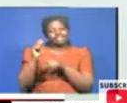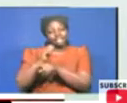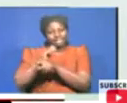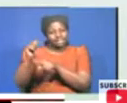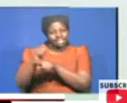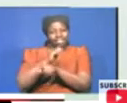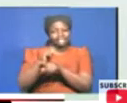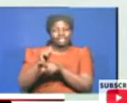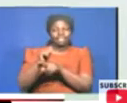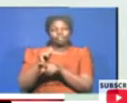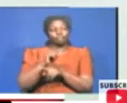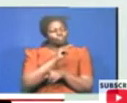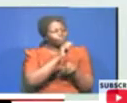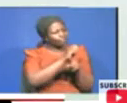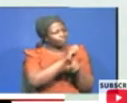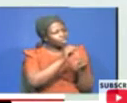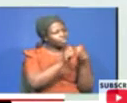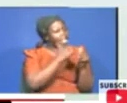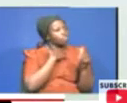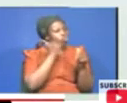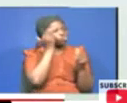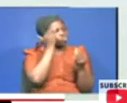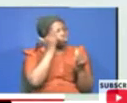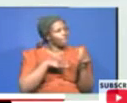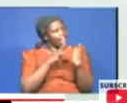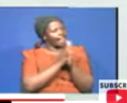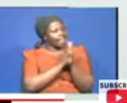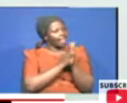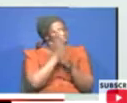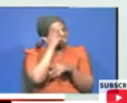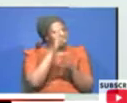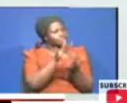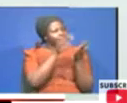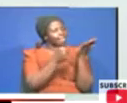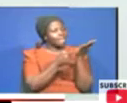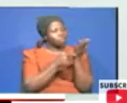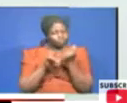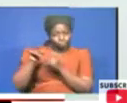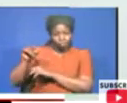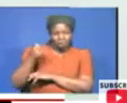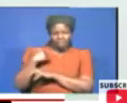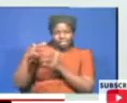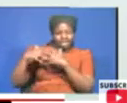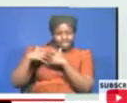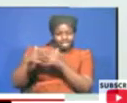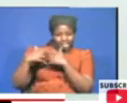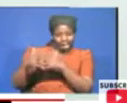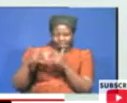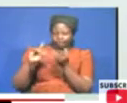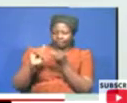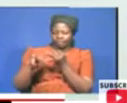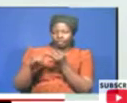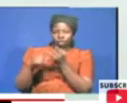And what kind of courses? I'm interested to know, especially the technical ones. Engineering. We have